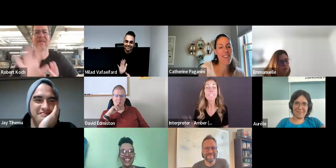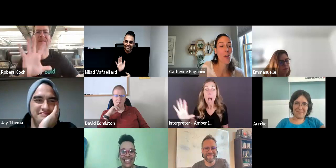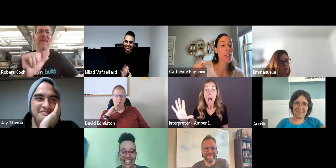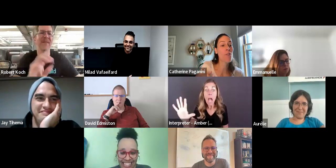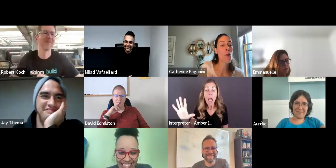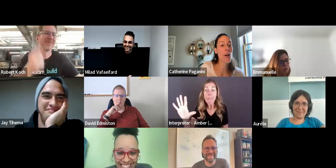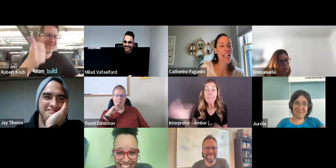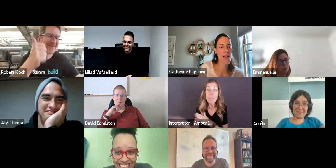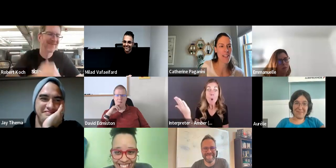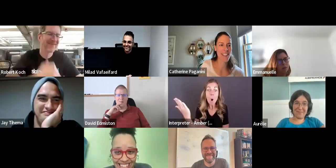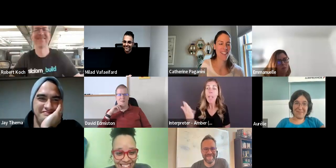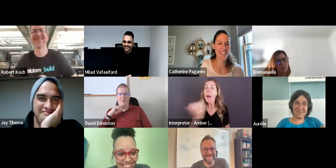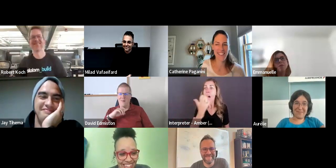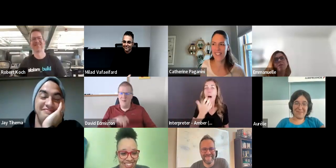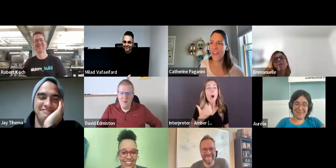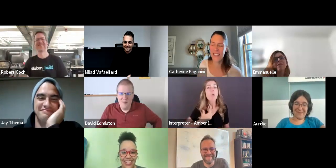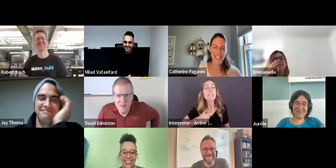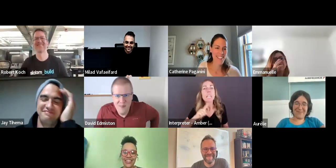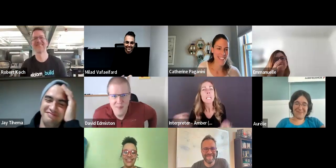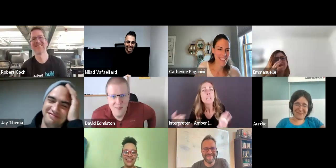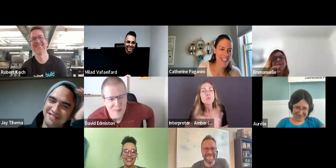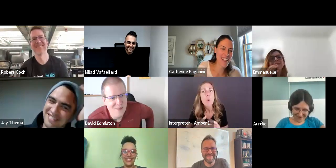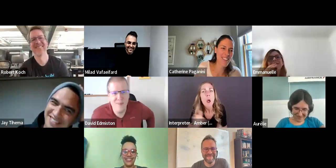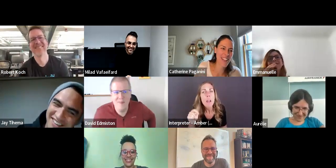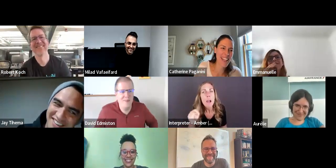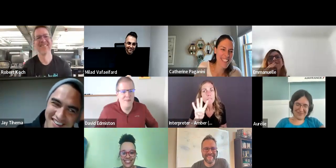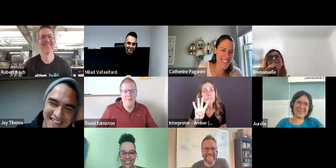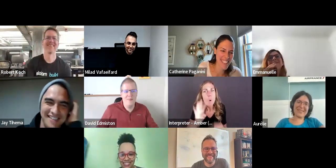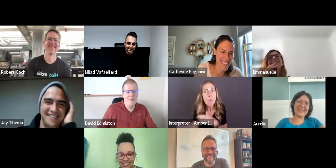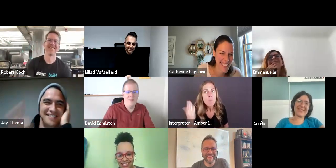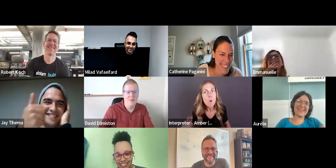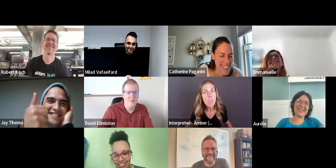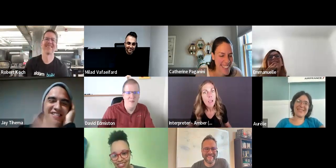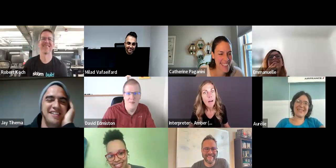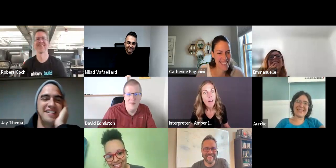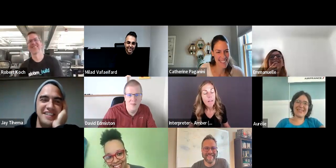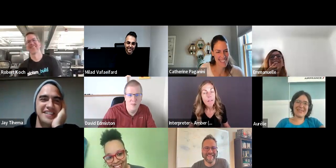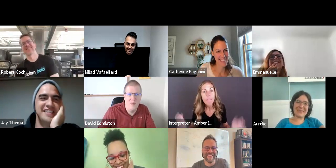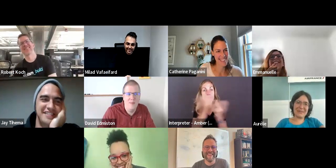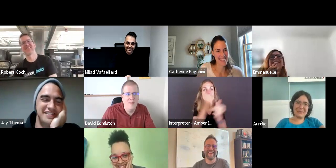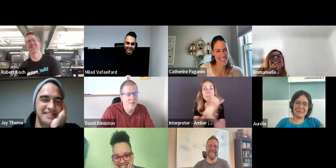5 a.m. So it was 4 a.m. when he logged in. So thank you so much.